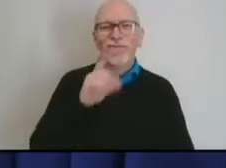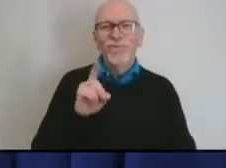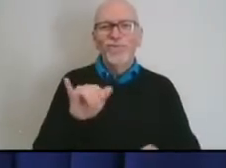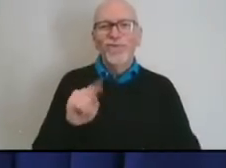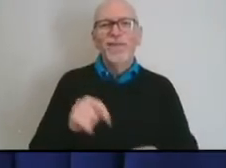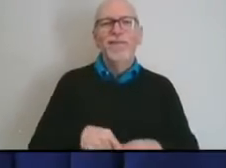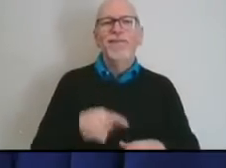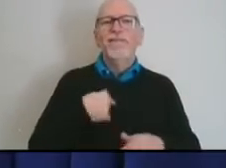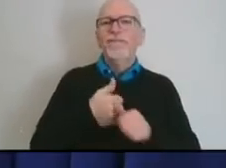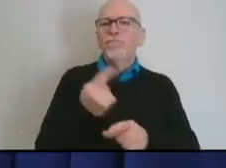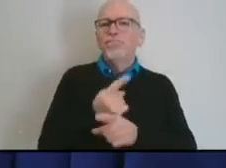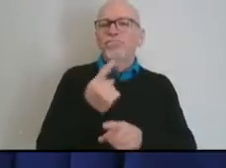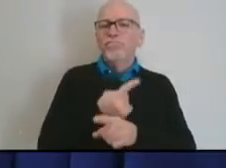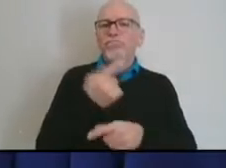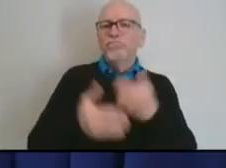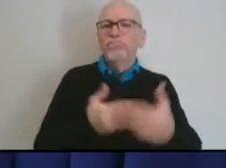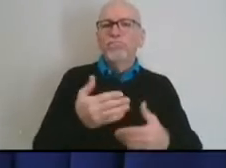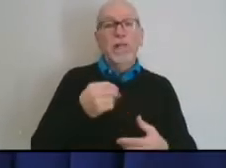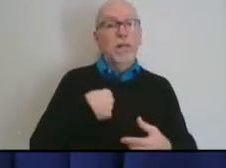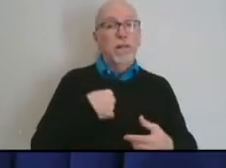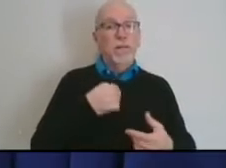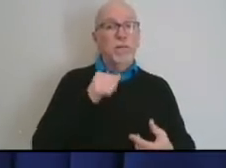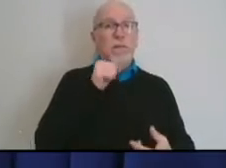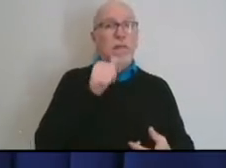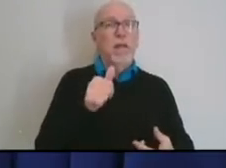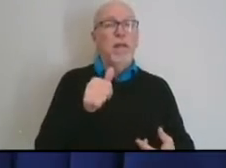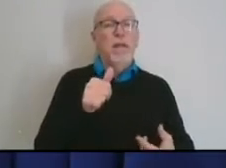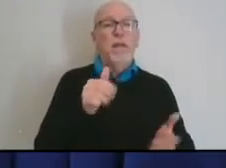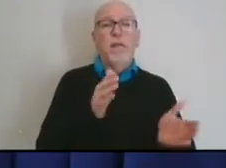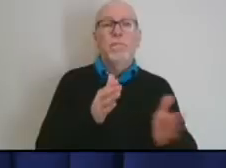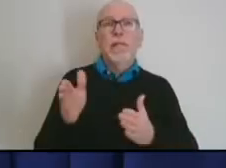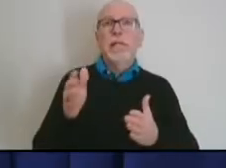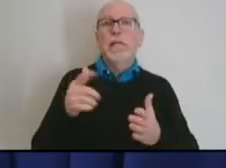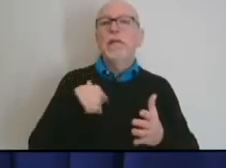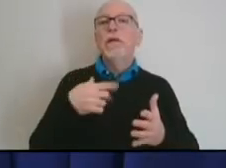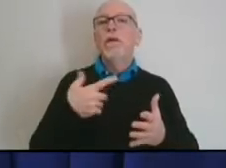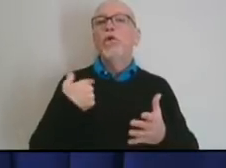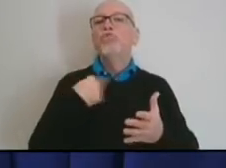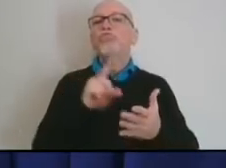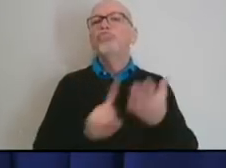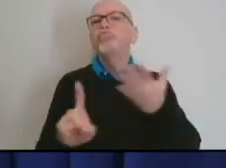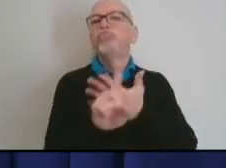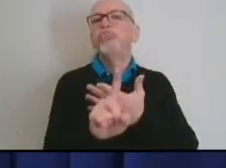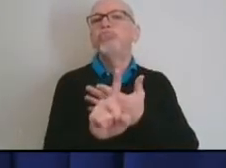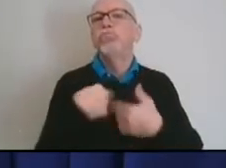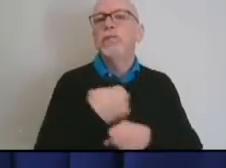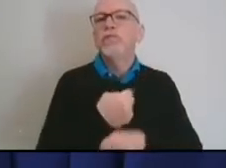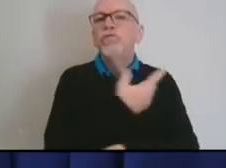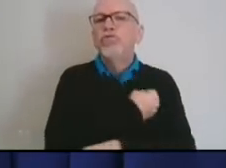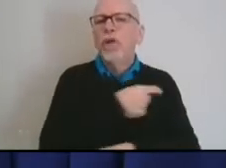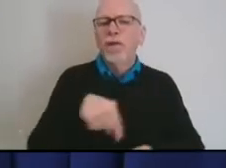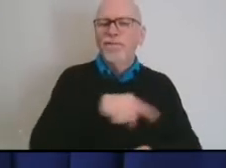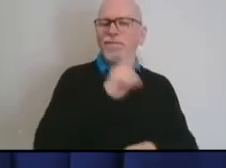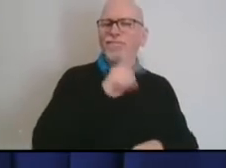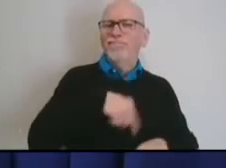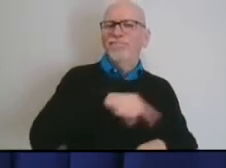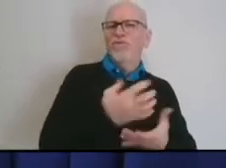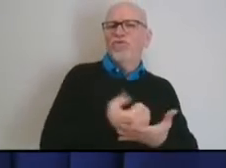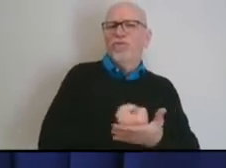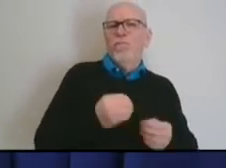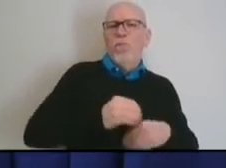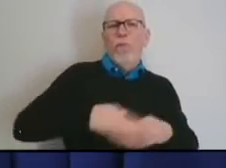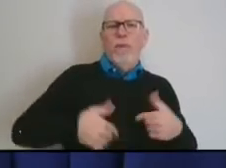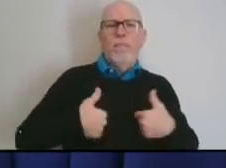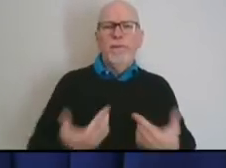proper protocol. And I'm certainly not going to jump ahead in line and take it from someone who needs it a lot more than I do right